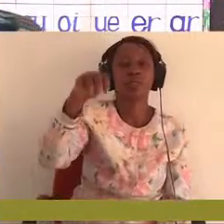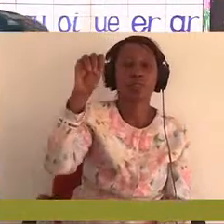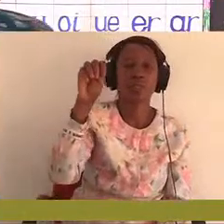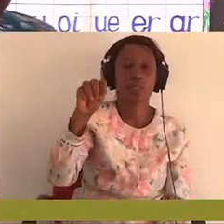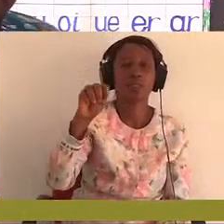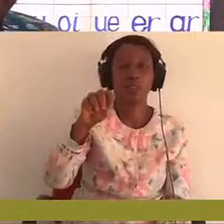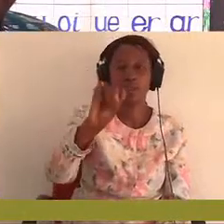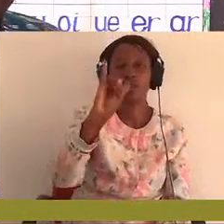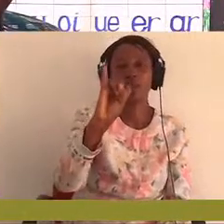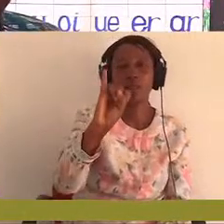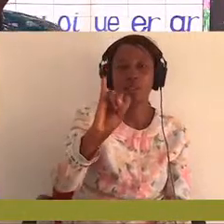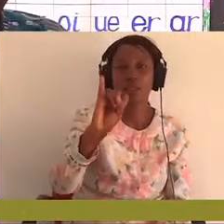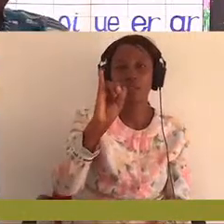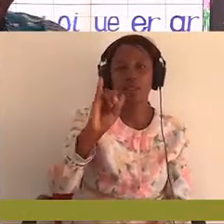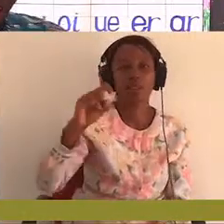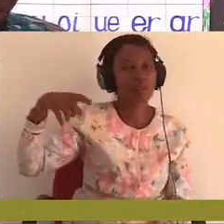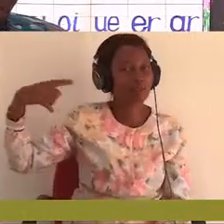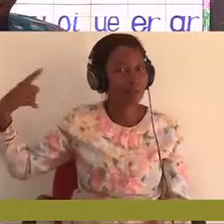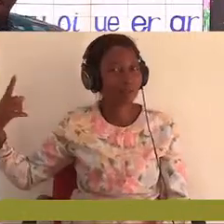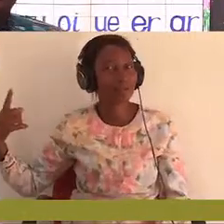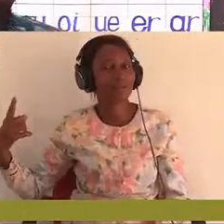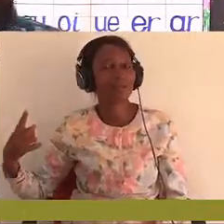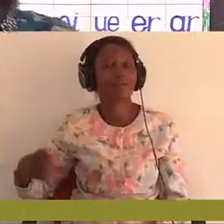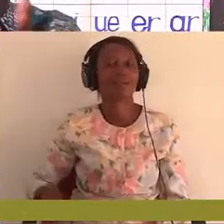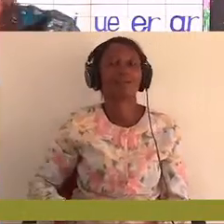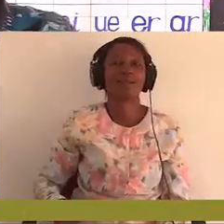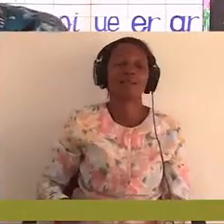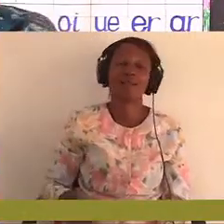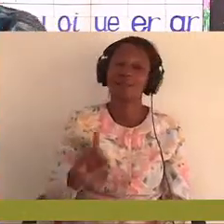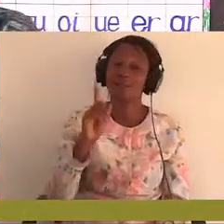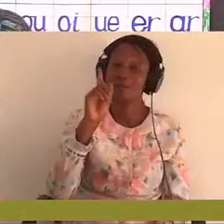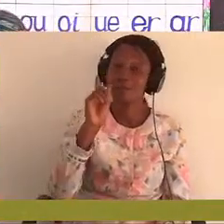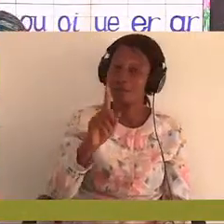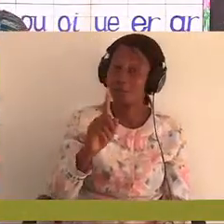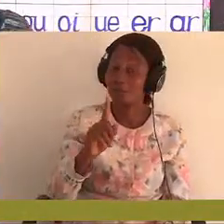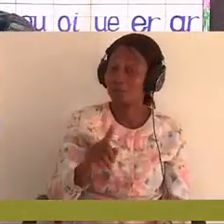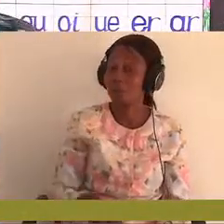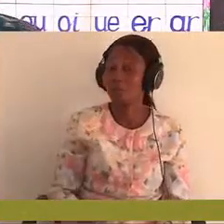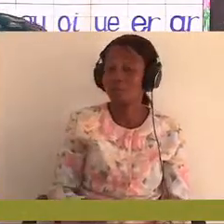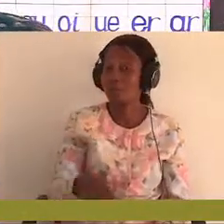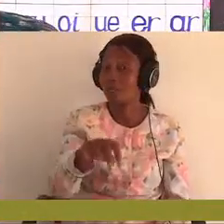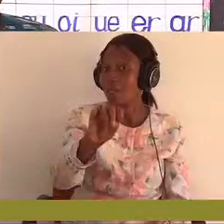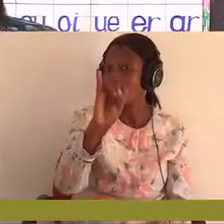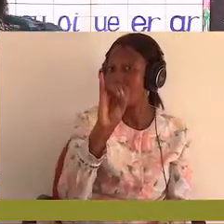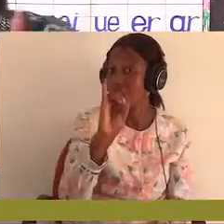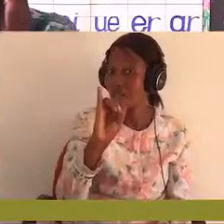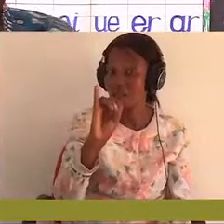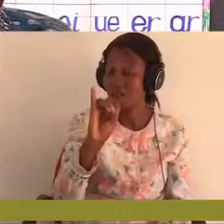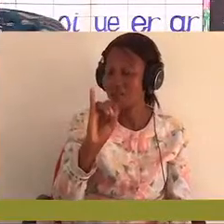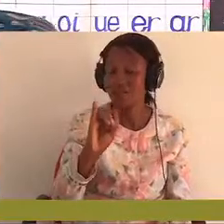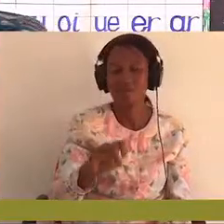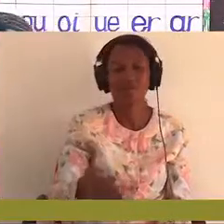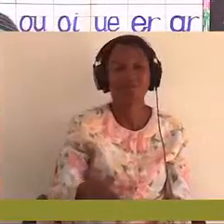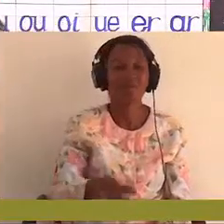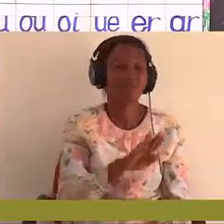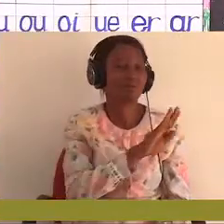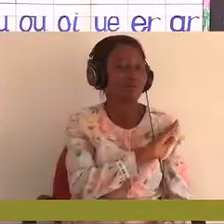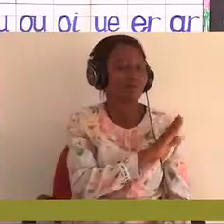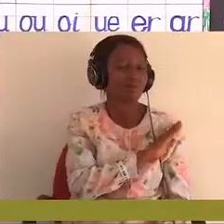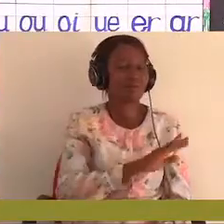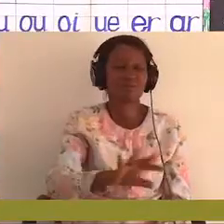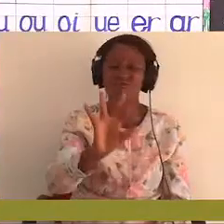I sound. And there also we emphasize. Important, but very